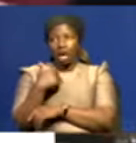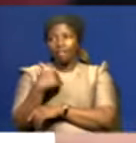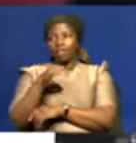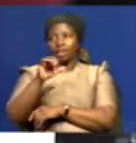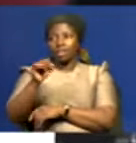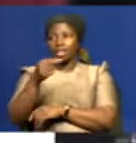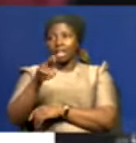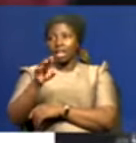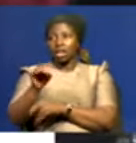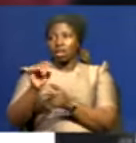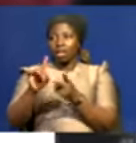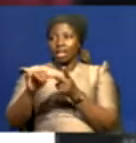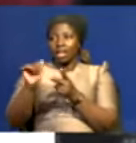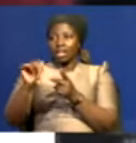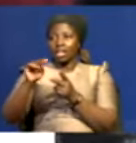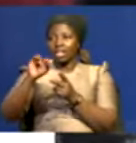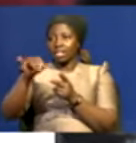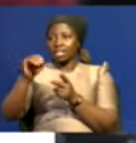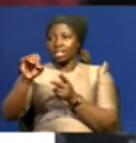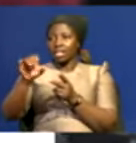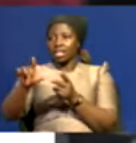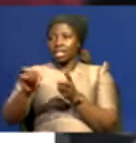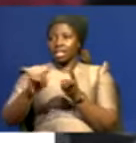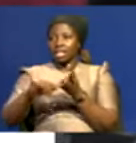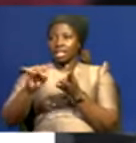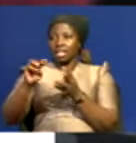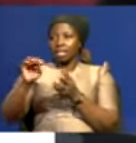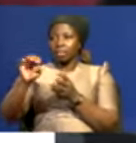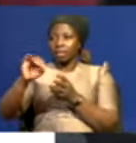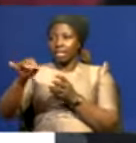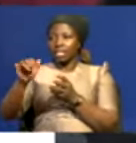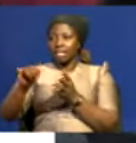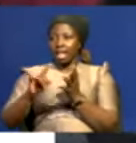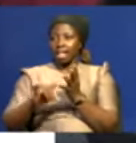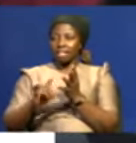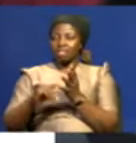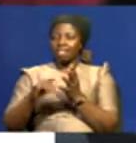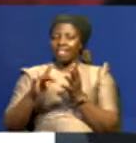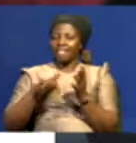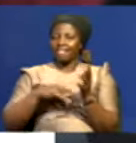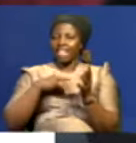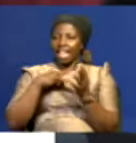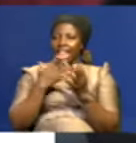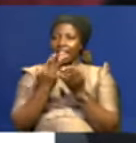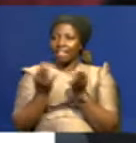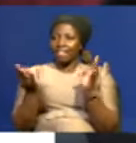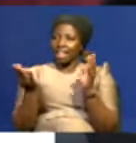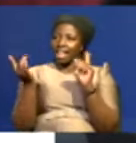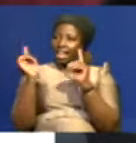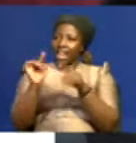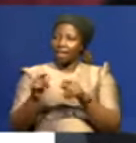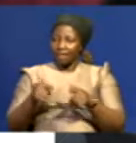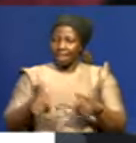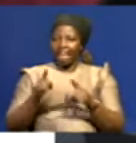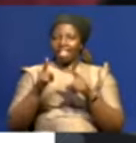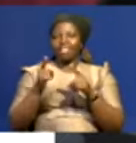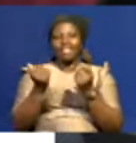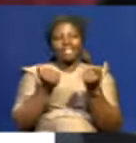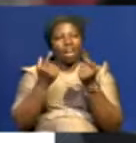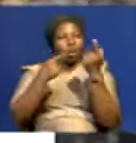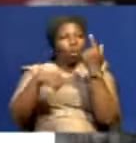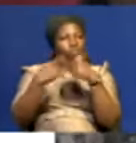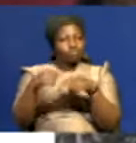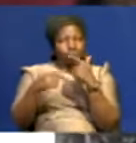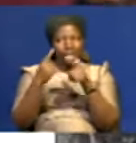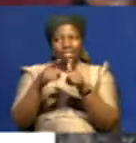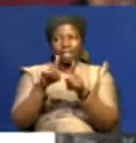Akina Botros, Akina Angela. We have also Akina Major na Tambla Zake. So feel free, guys, come. Let's rally Sherehe na biz.